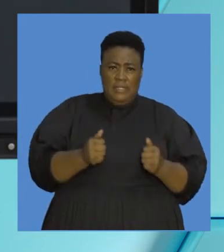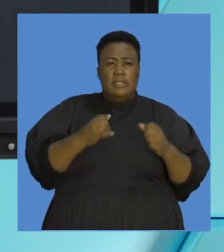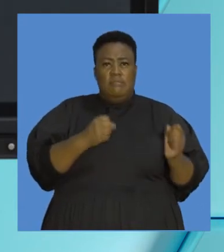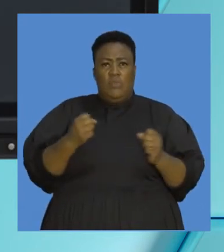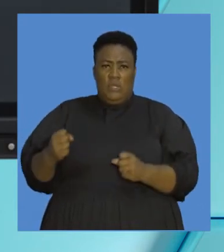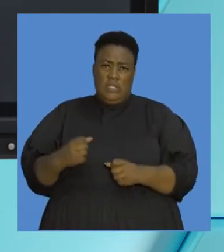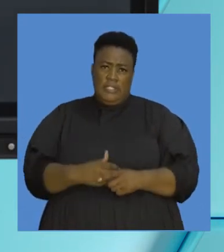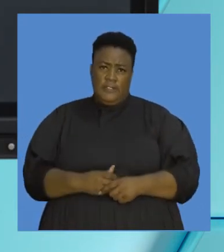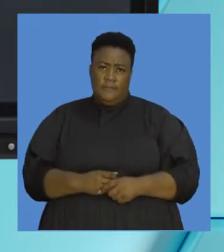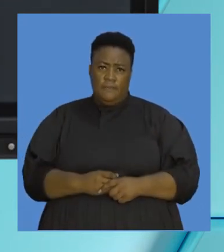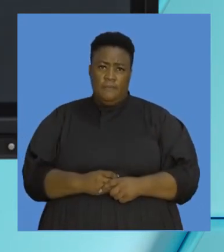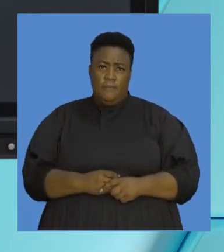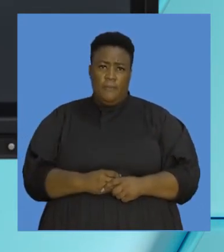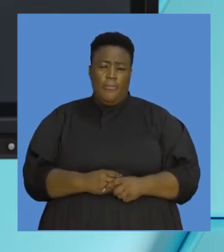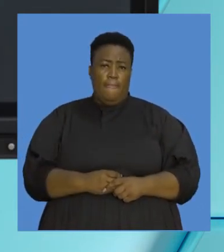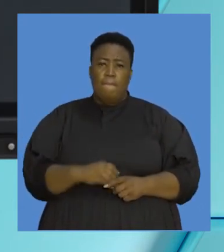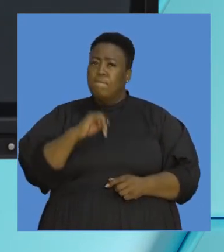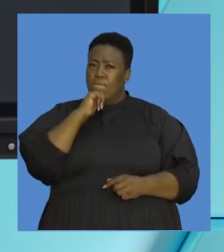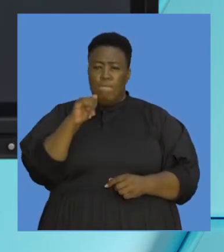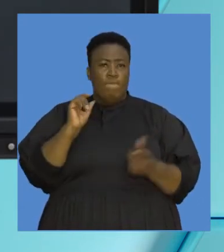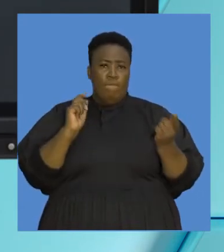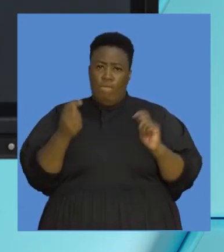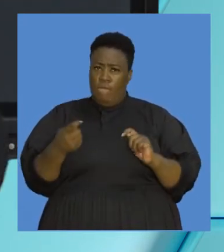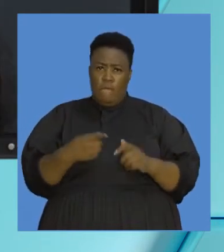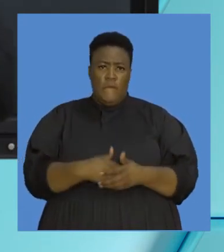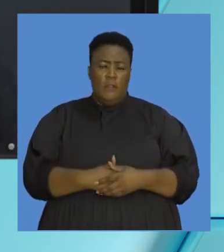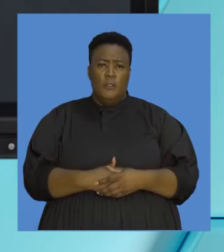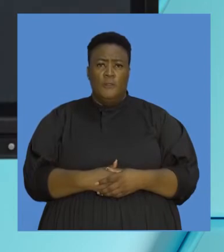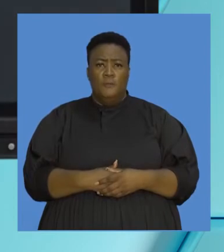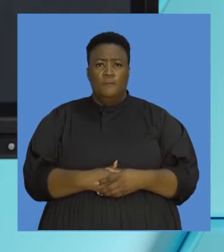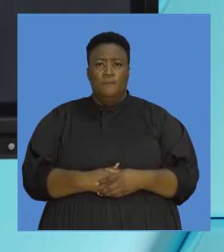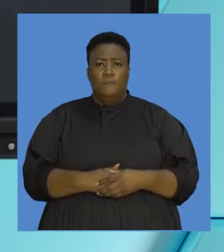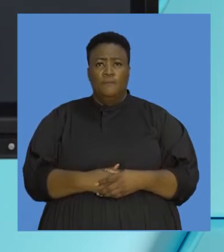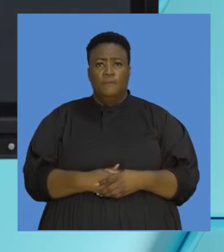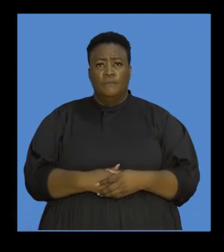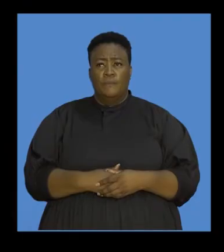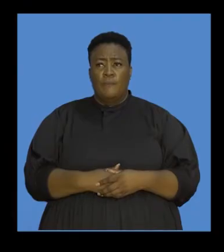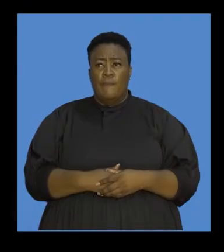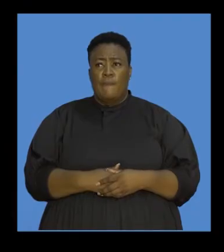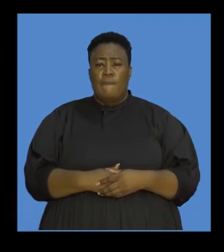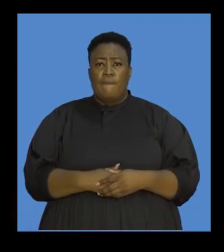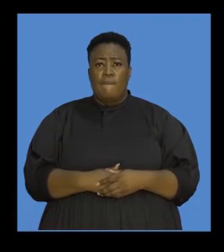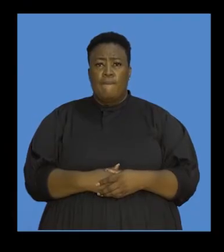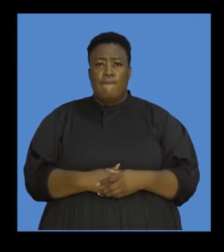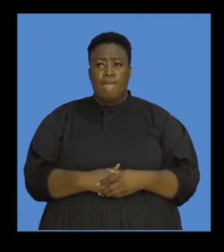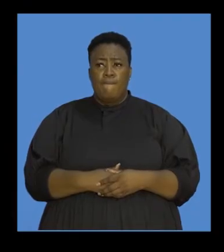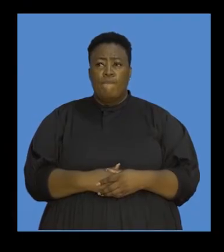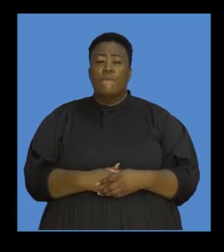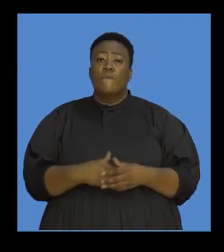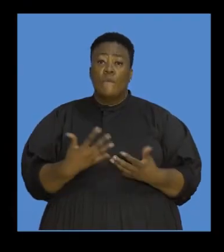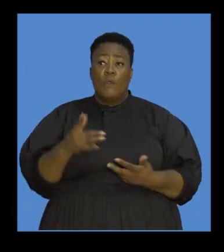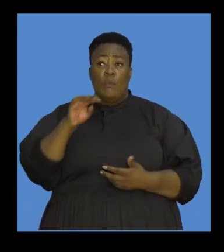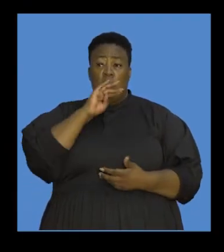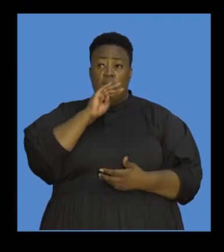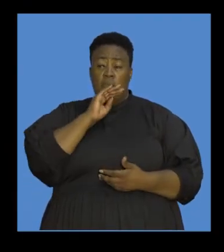is constant. It's not changing. Balanced forces, okay? So this